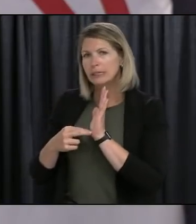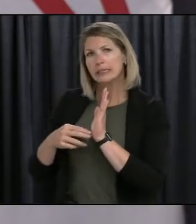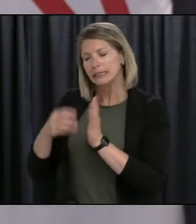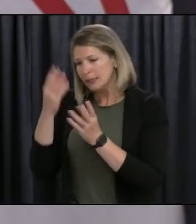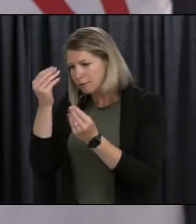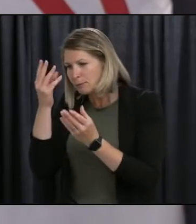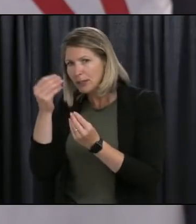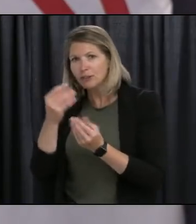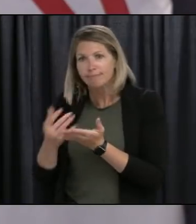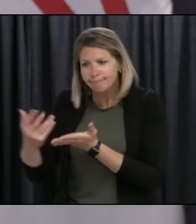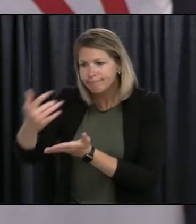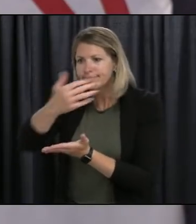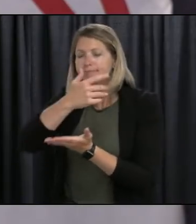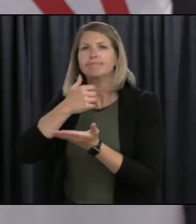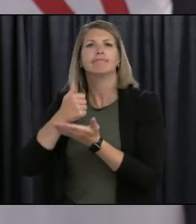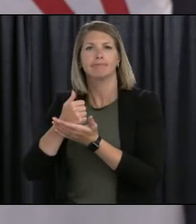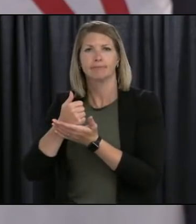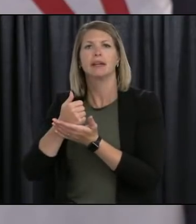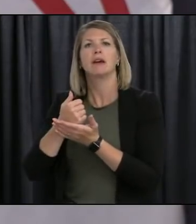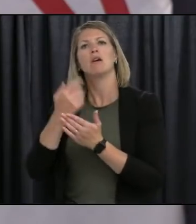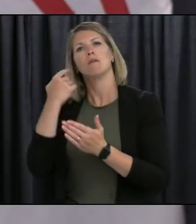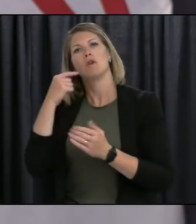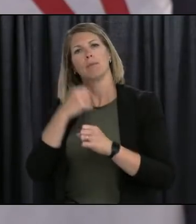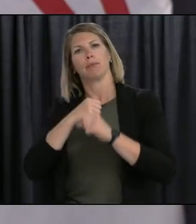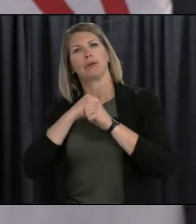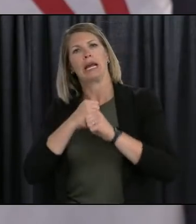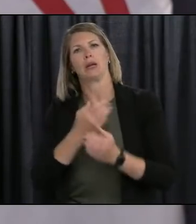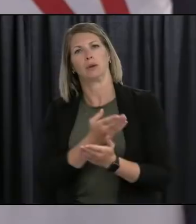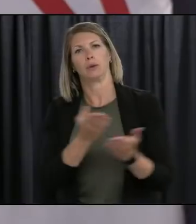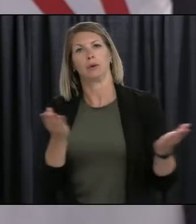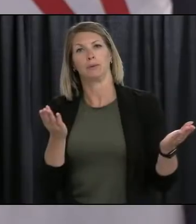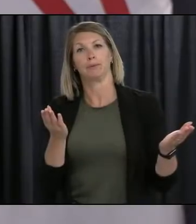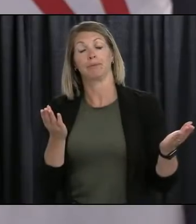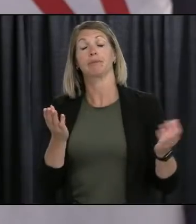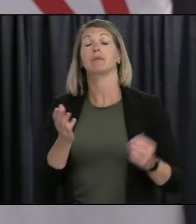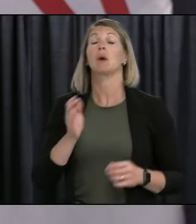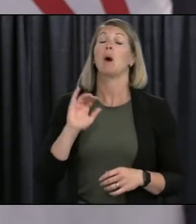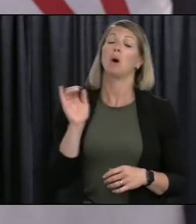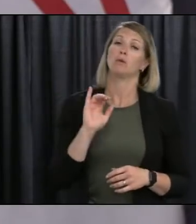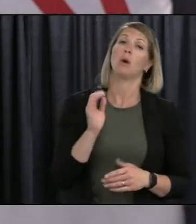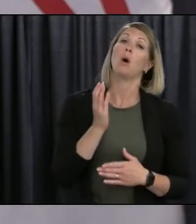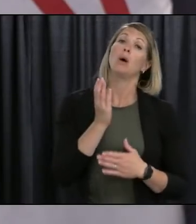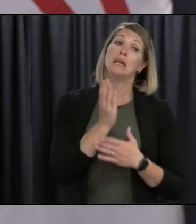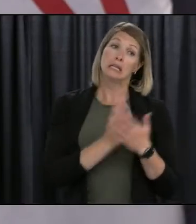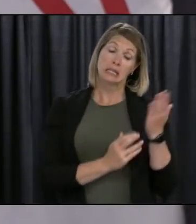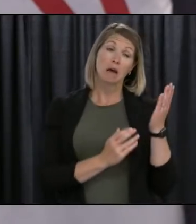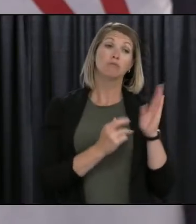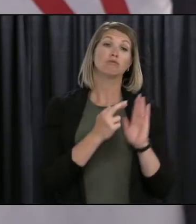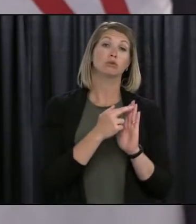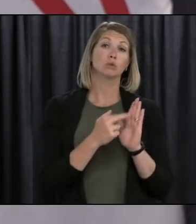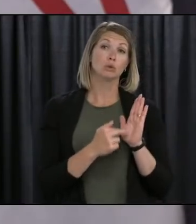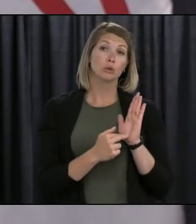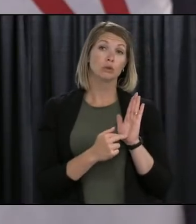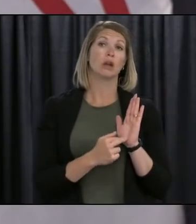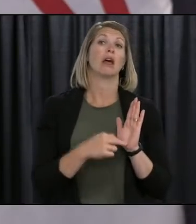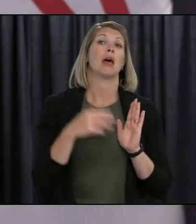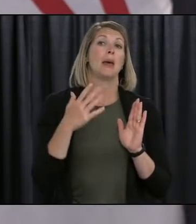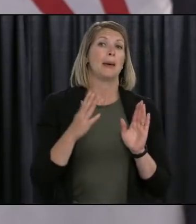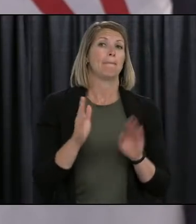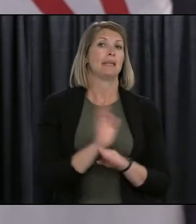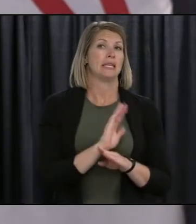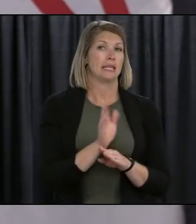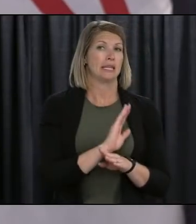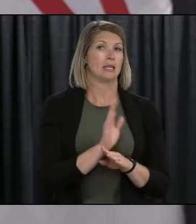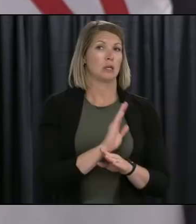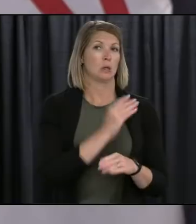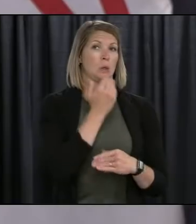most businesses adhering to the public health guidelines, there are a few, which is not unusual, that we'll see in some of the